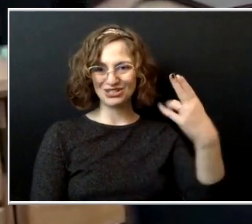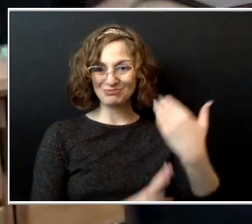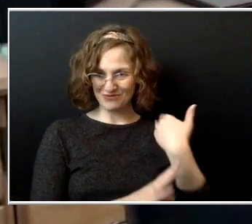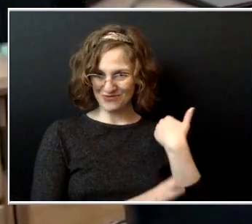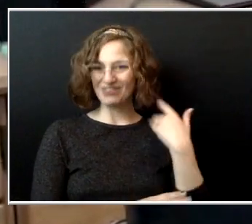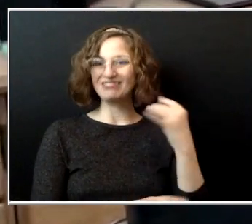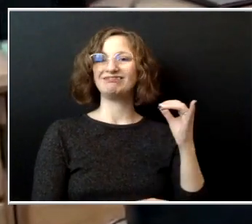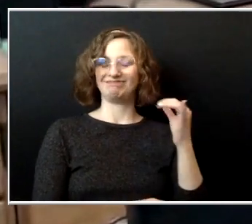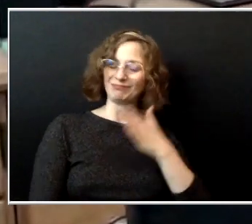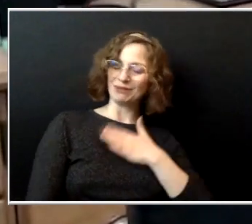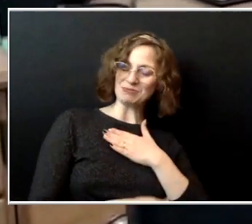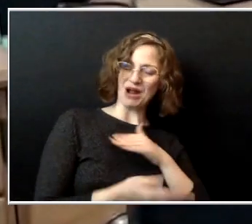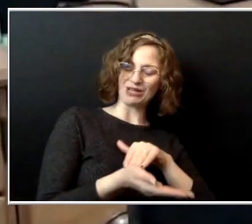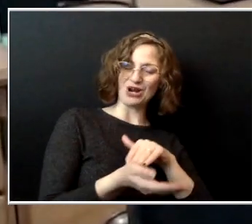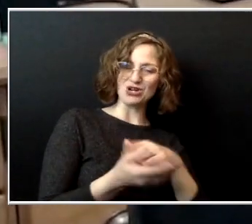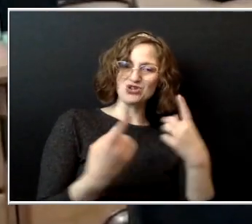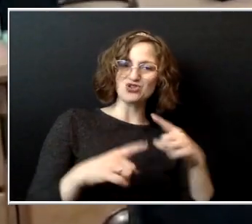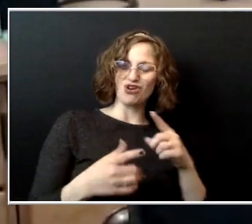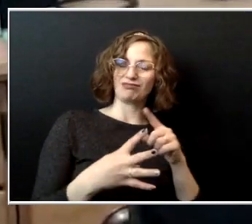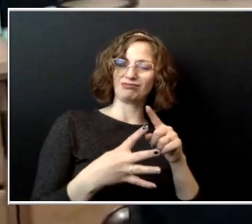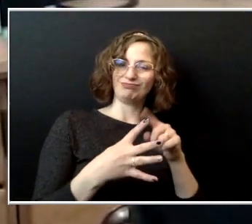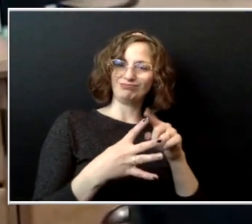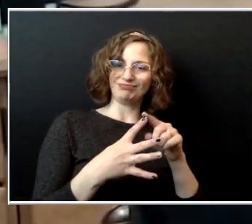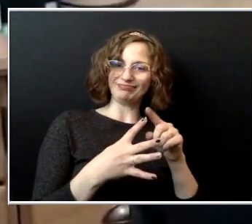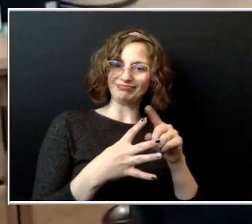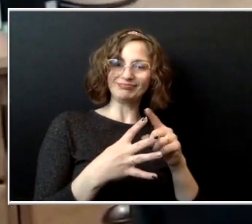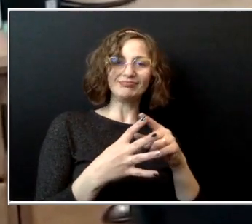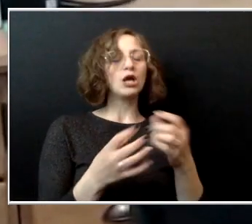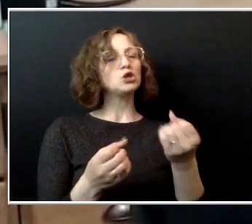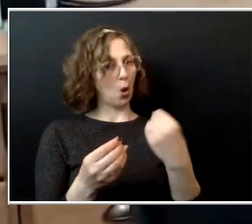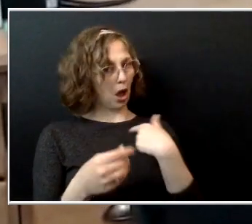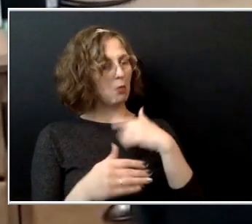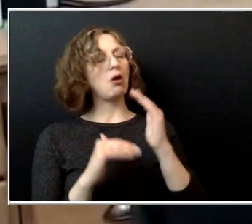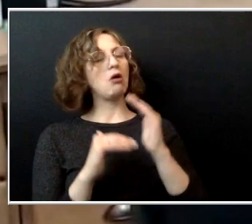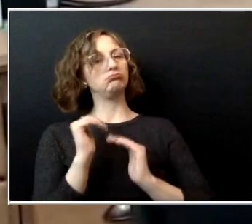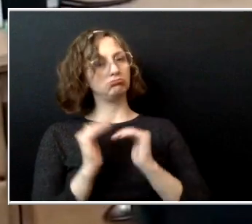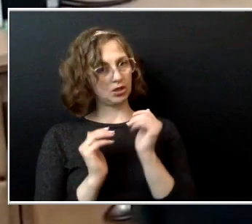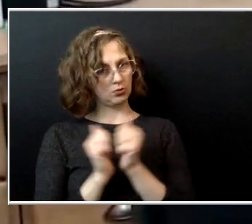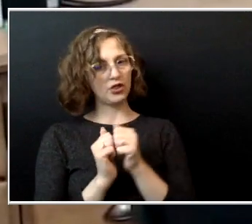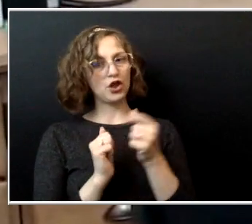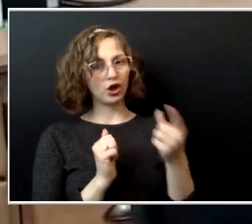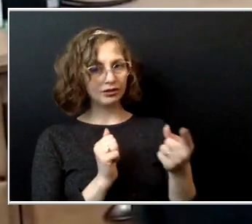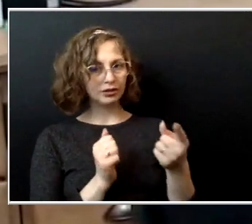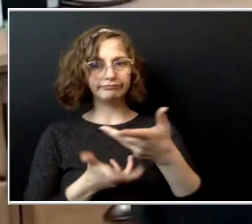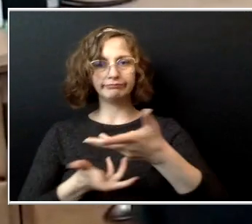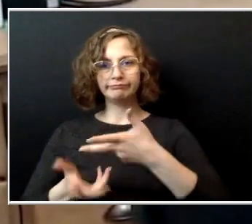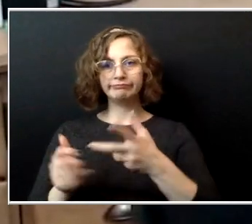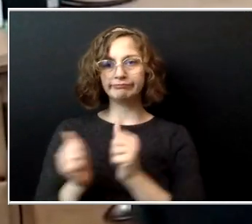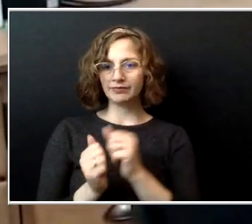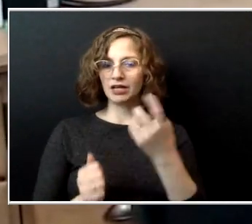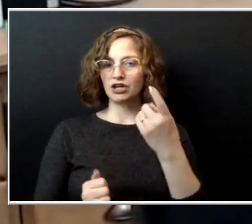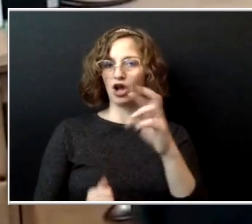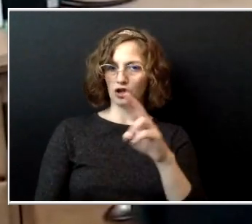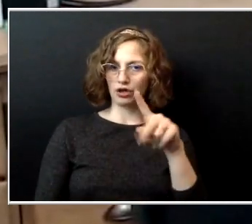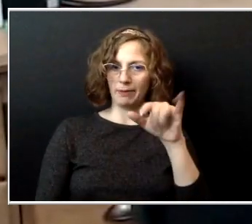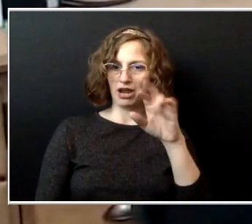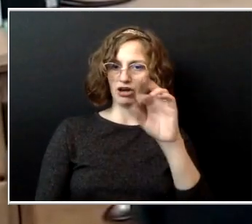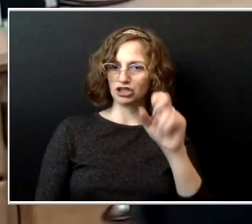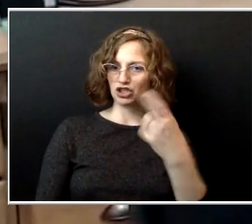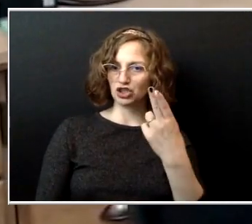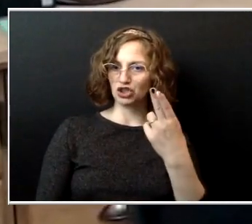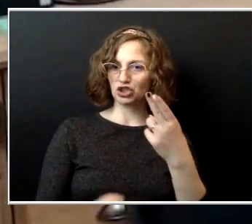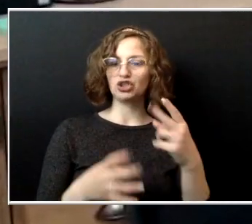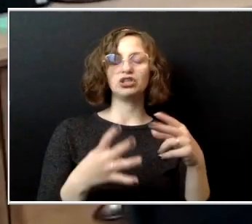And so I was really comfortable in her working with Dr. Parrish to take care of both of those deliveries and